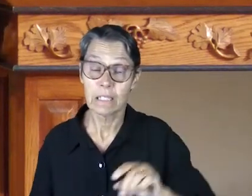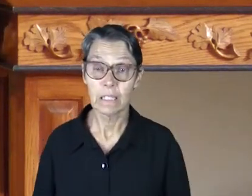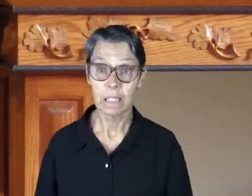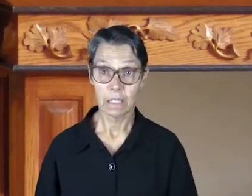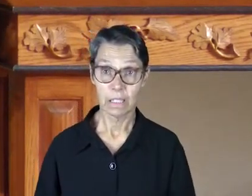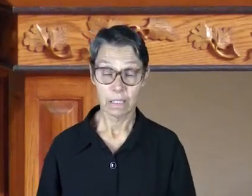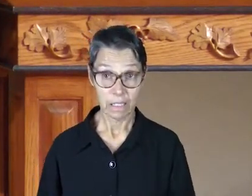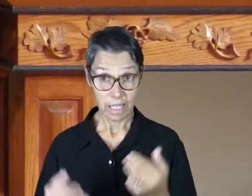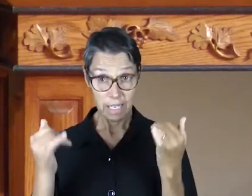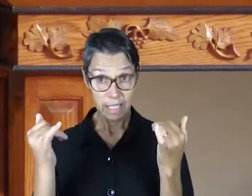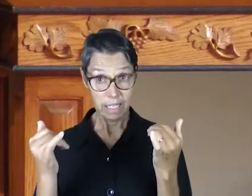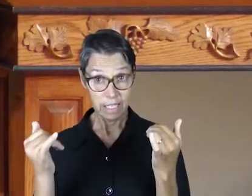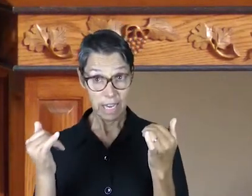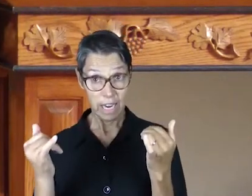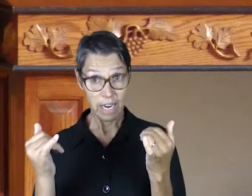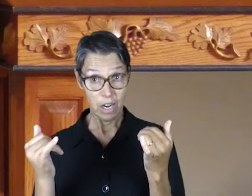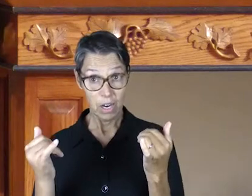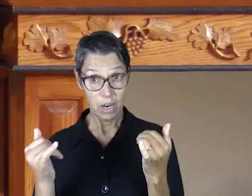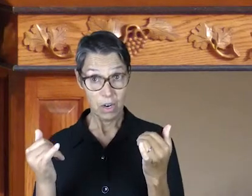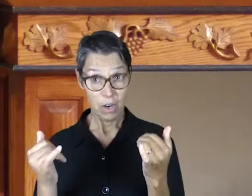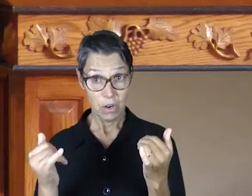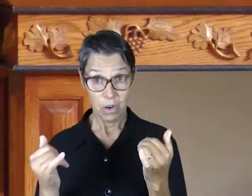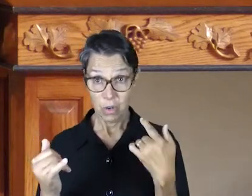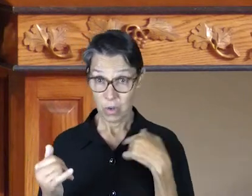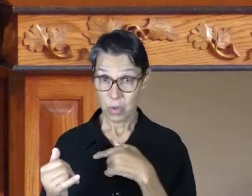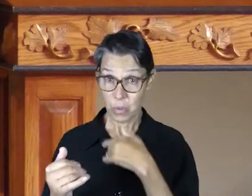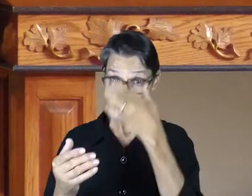out of this book has kind of fallen out of favor.